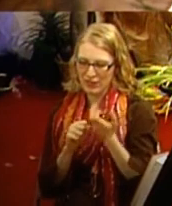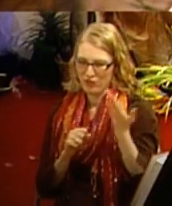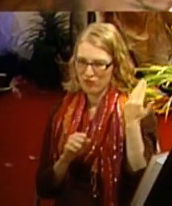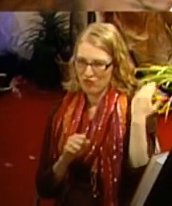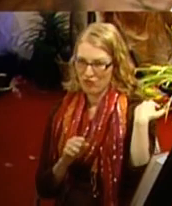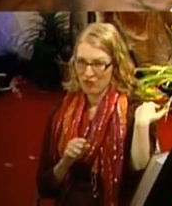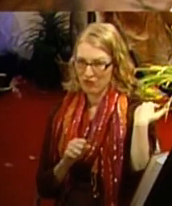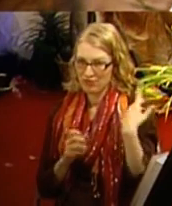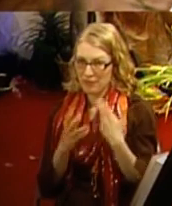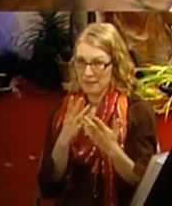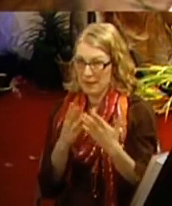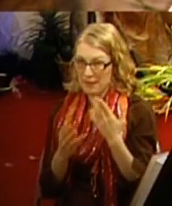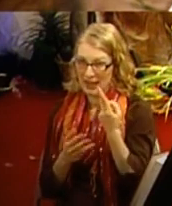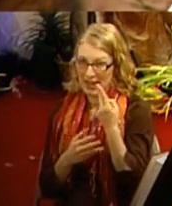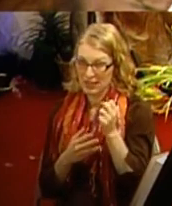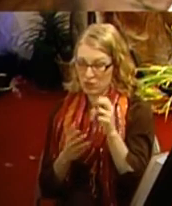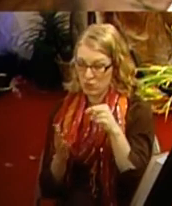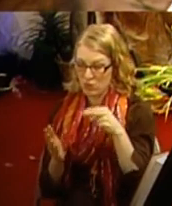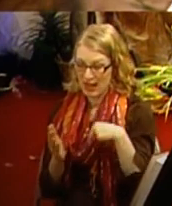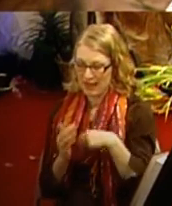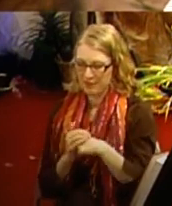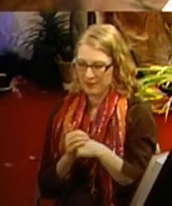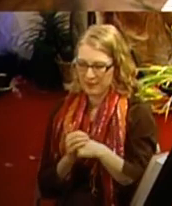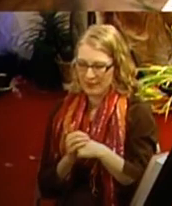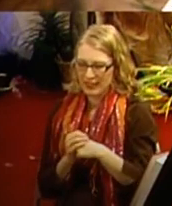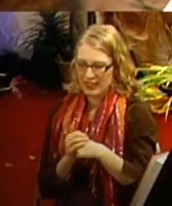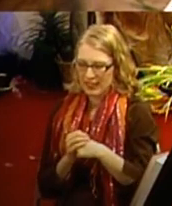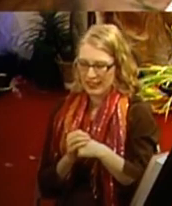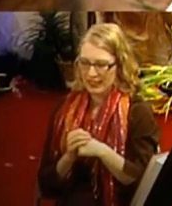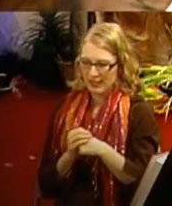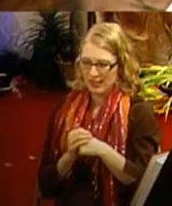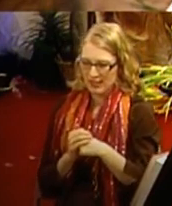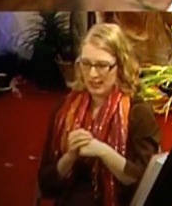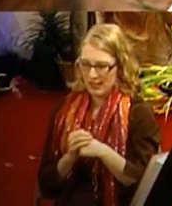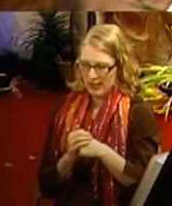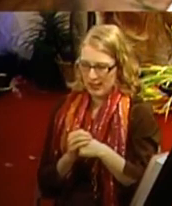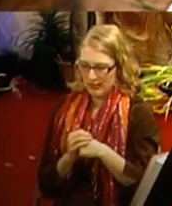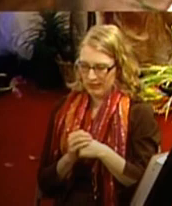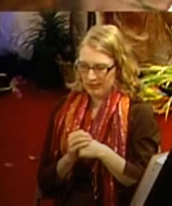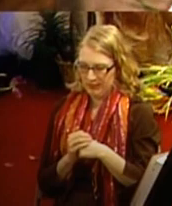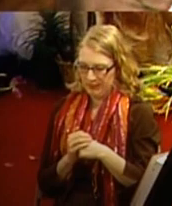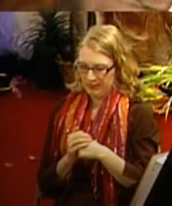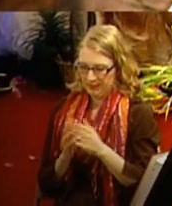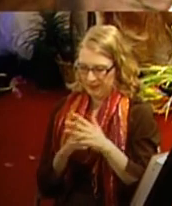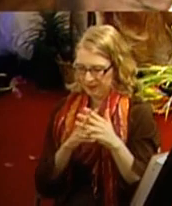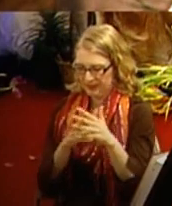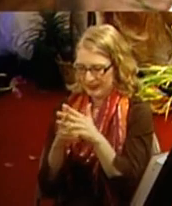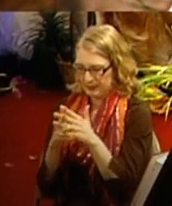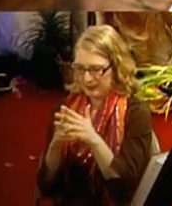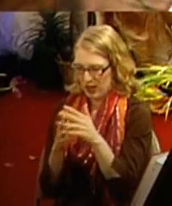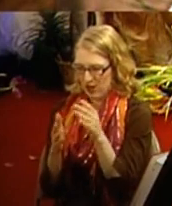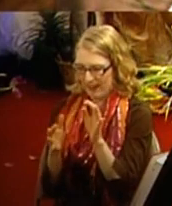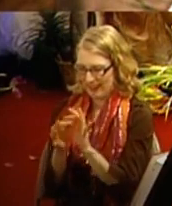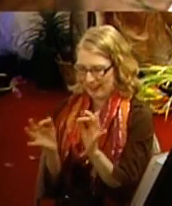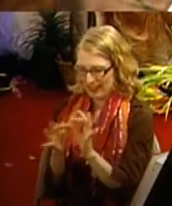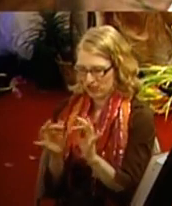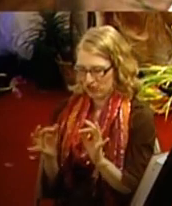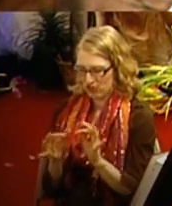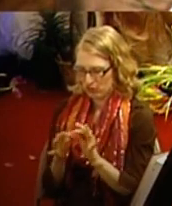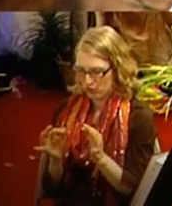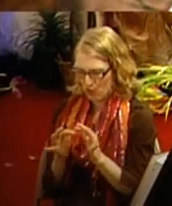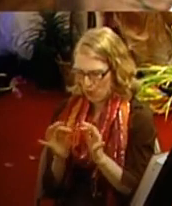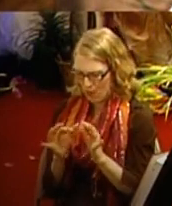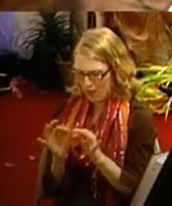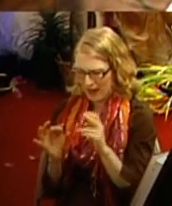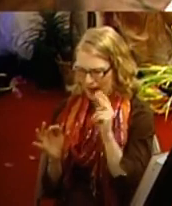school, maybe in college. It was one of those anthologies of American literature, and there happened to be a story in there. I remember